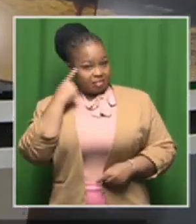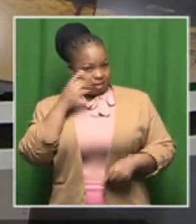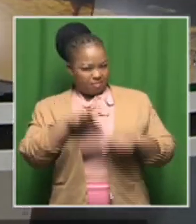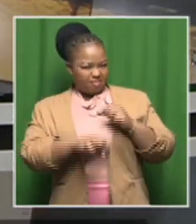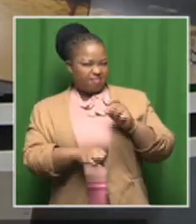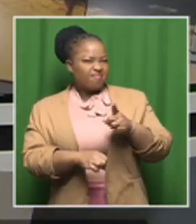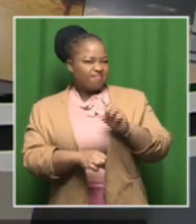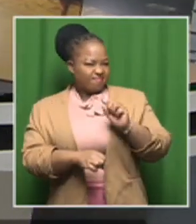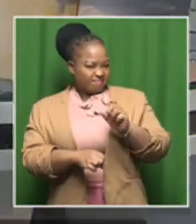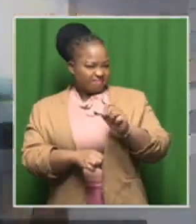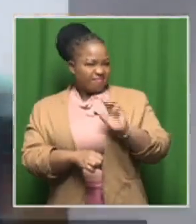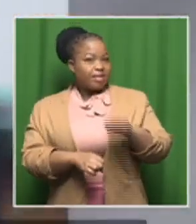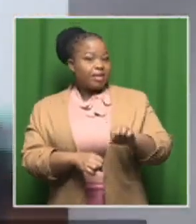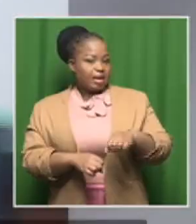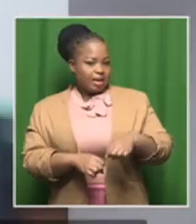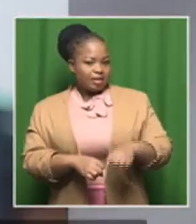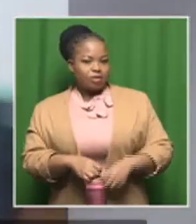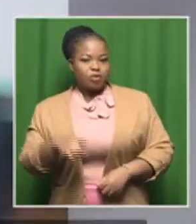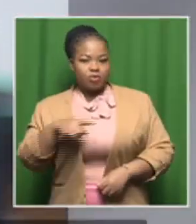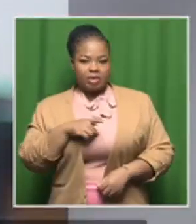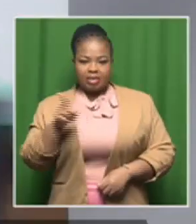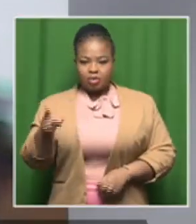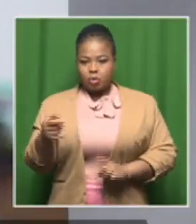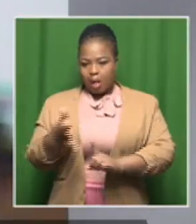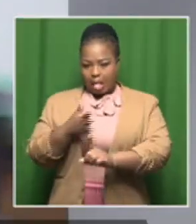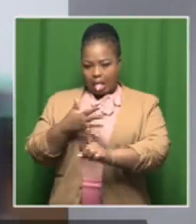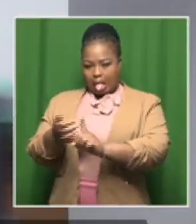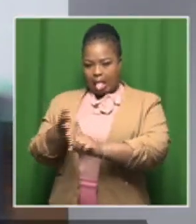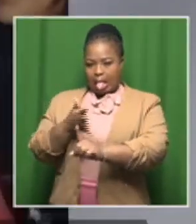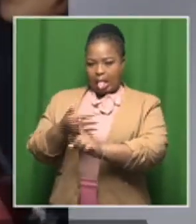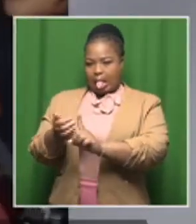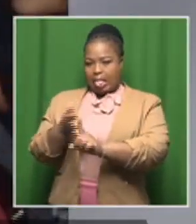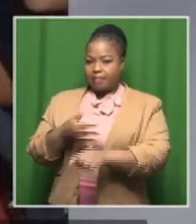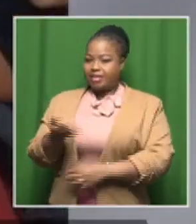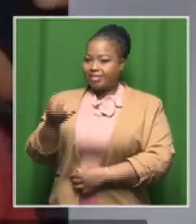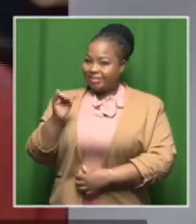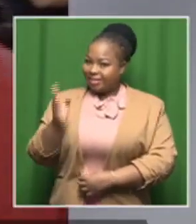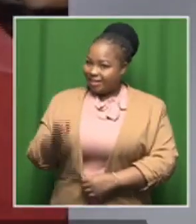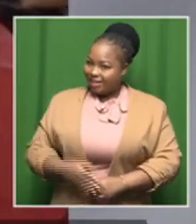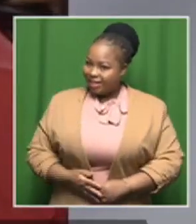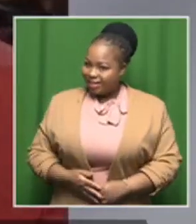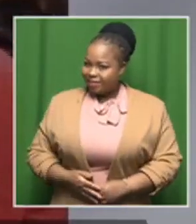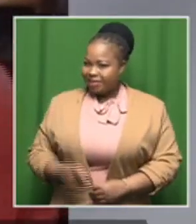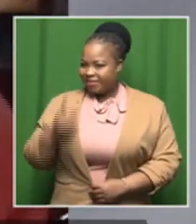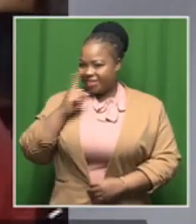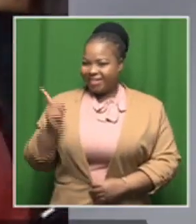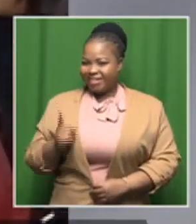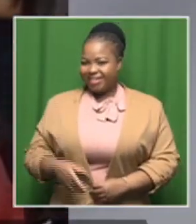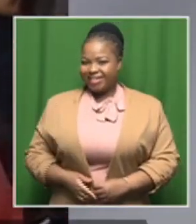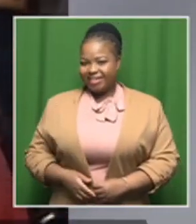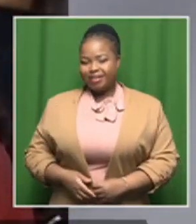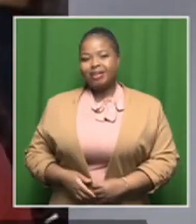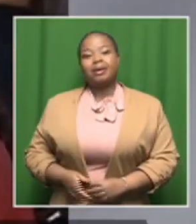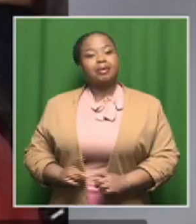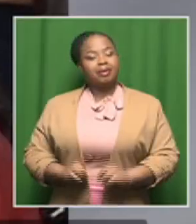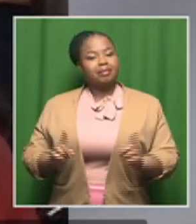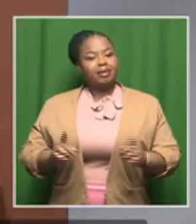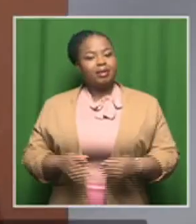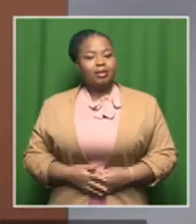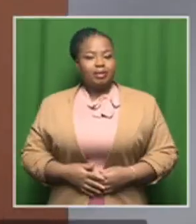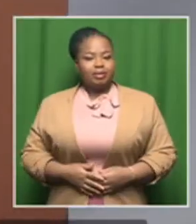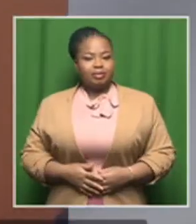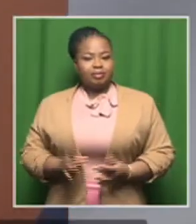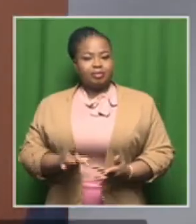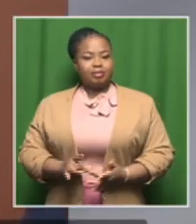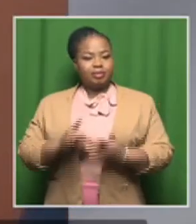up. Yeah, I also got that. She was very flirtatious. Yes, absolutely. Oh my gosh, she still is very. Look at her. But she was, especially